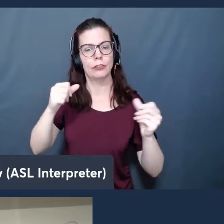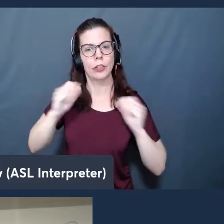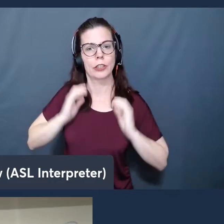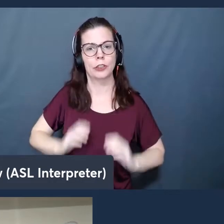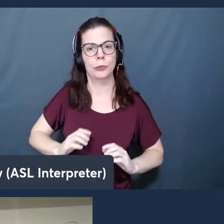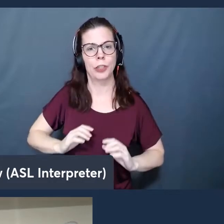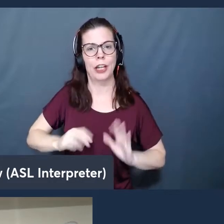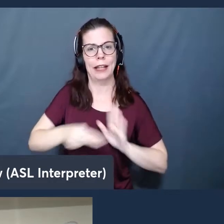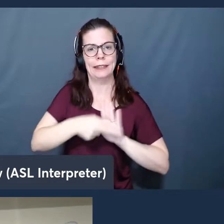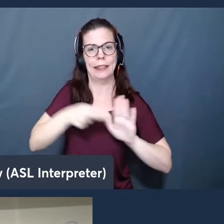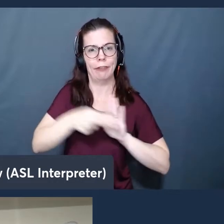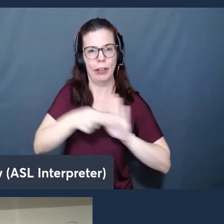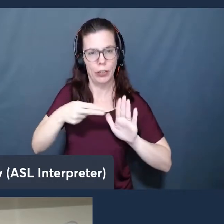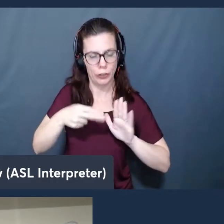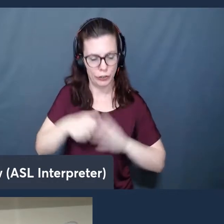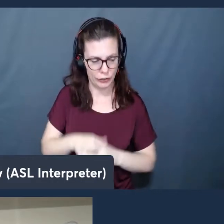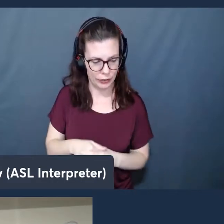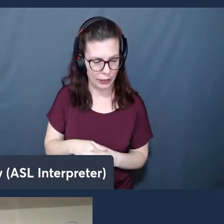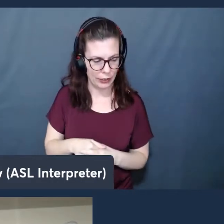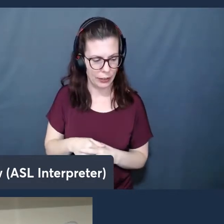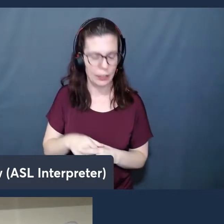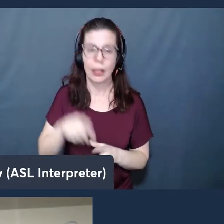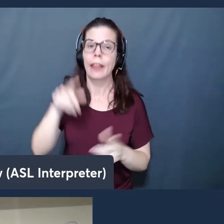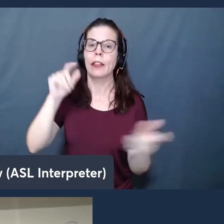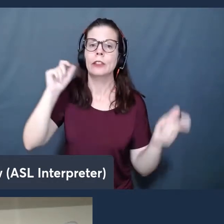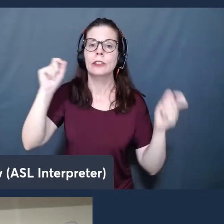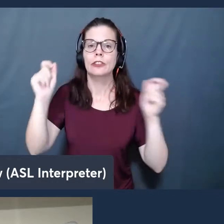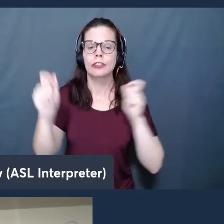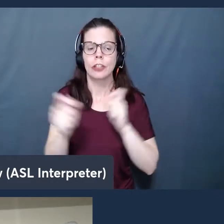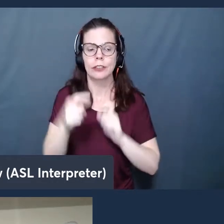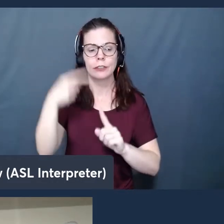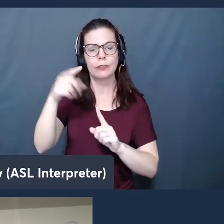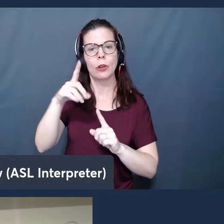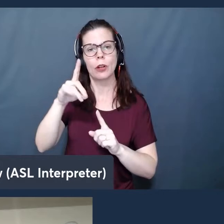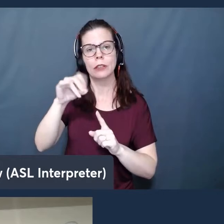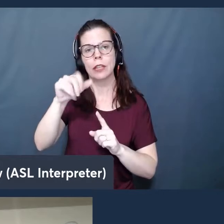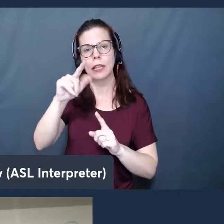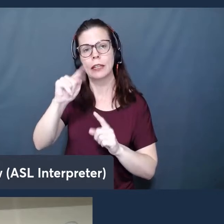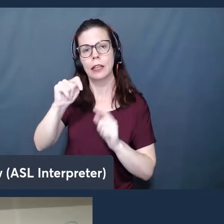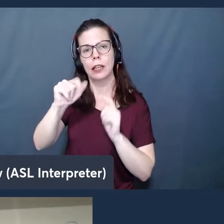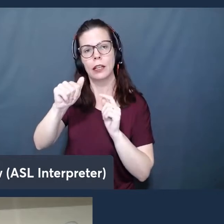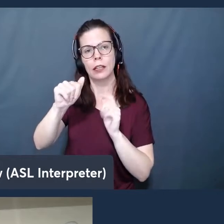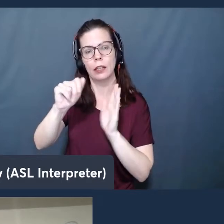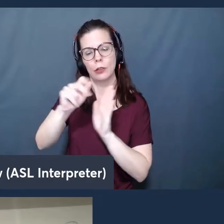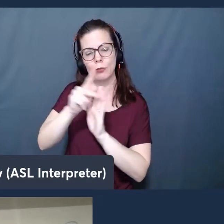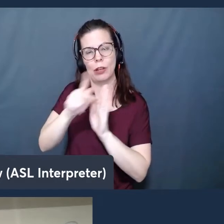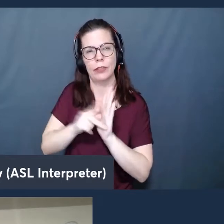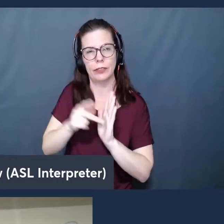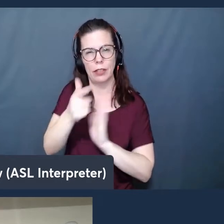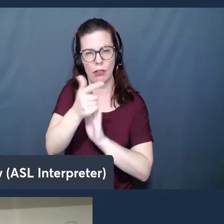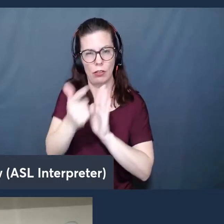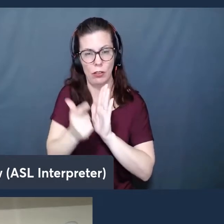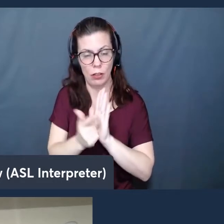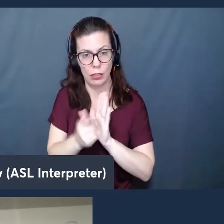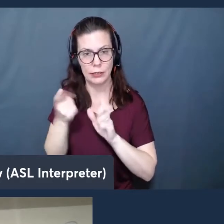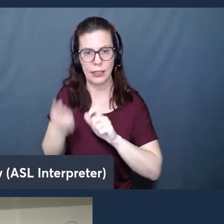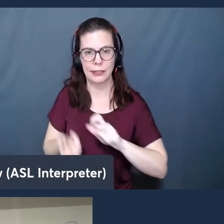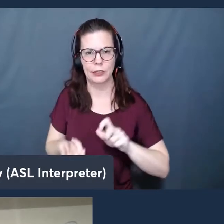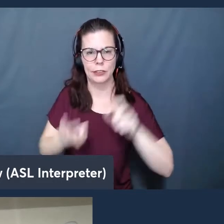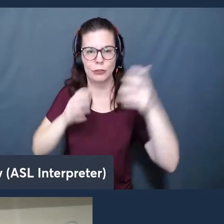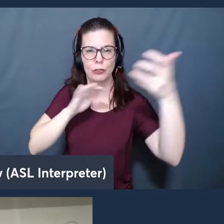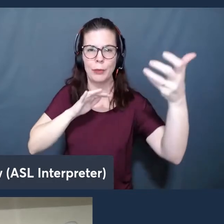identifiers and the changes in data privacy laws that have disrupted kind